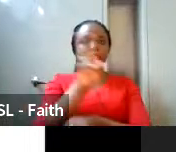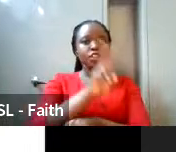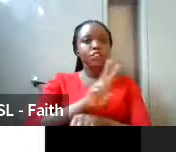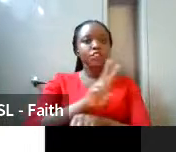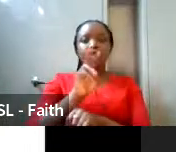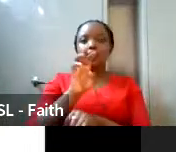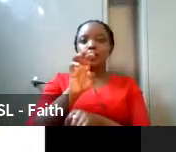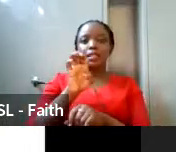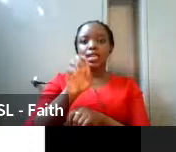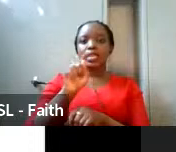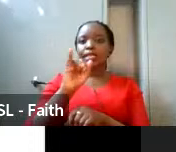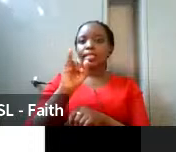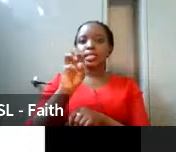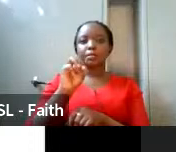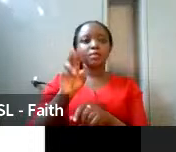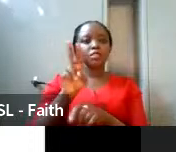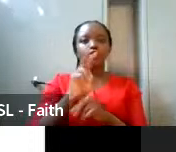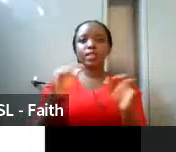eTIMS?